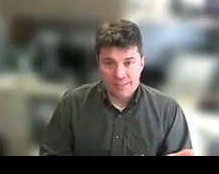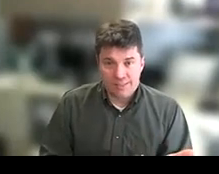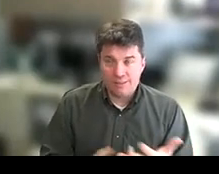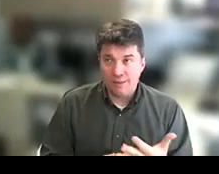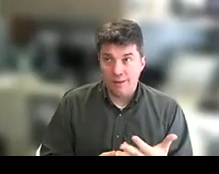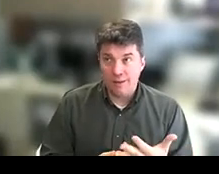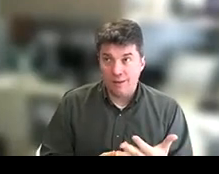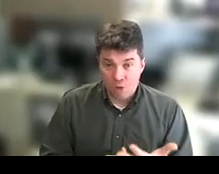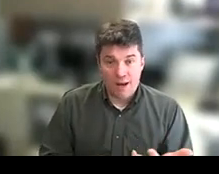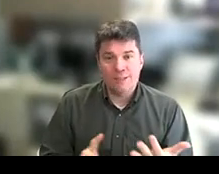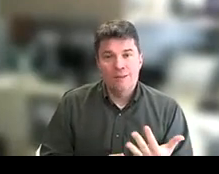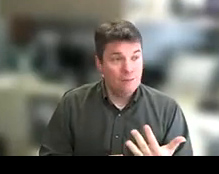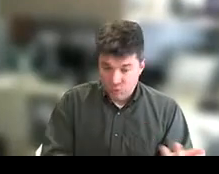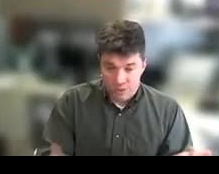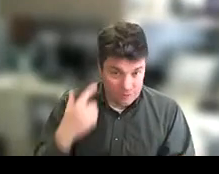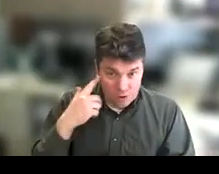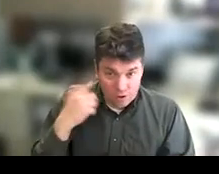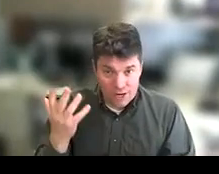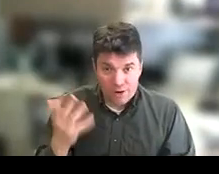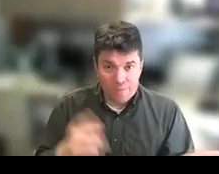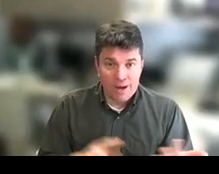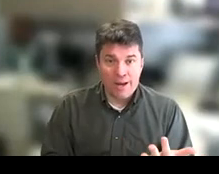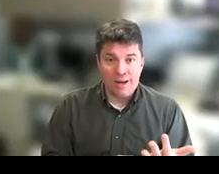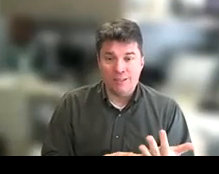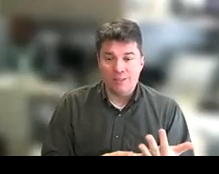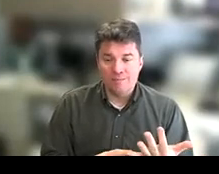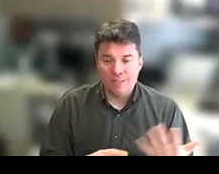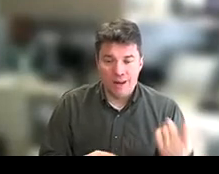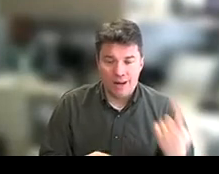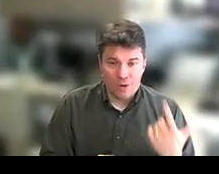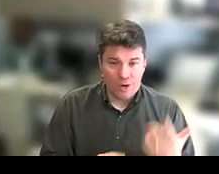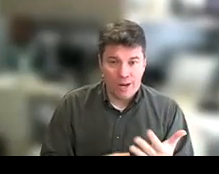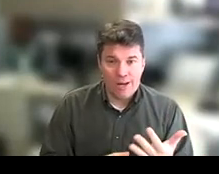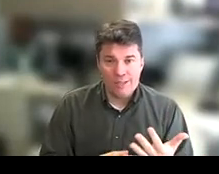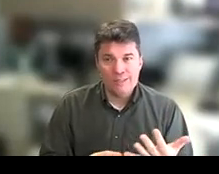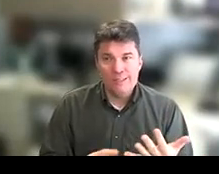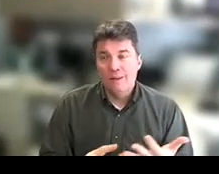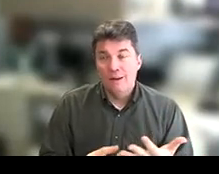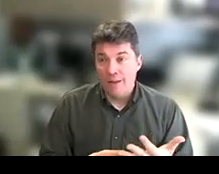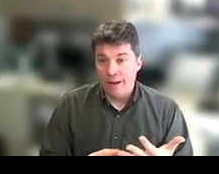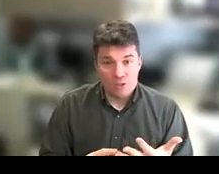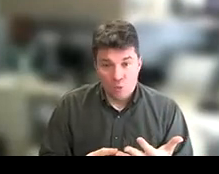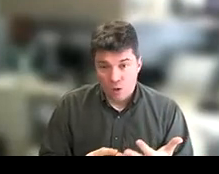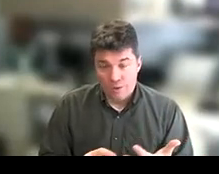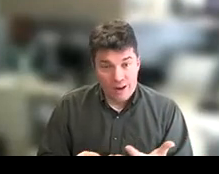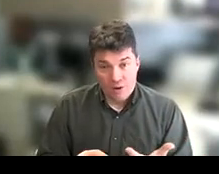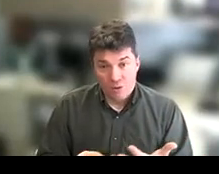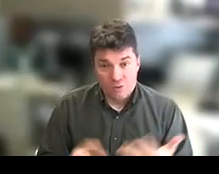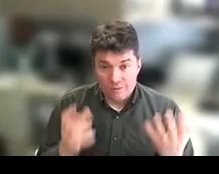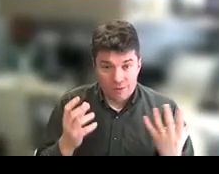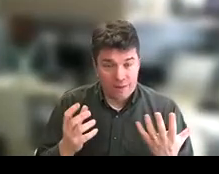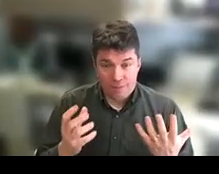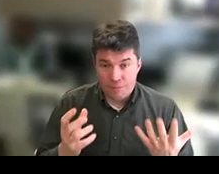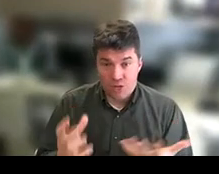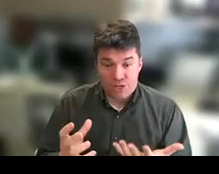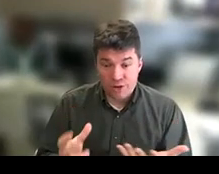text, alarm clocks, using it for like hearing the meetings, connecting to hearing aids. They can